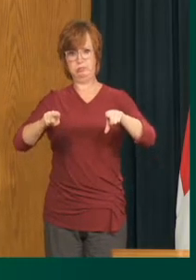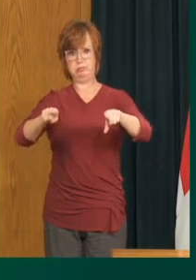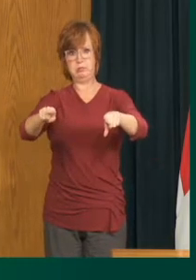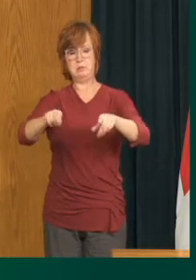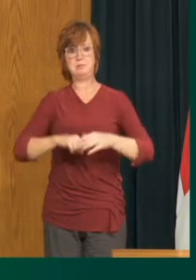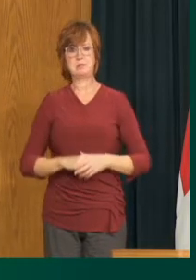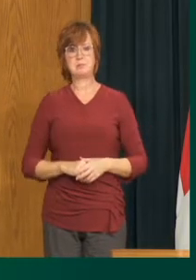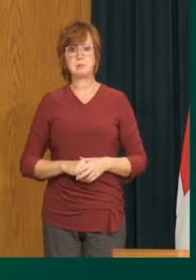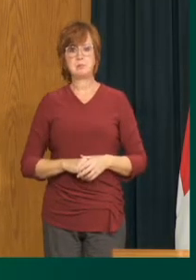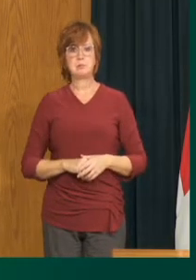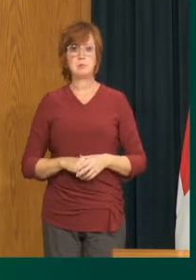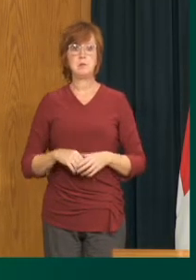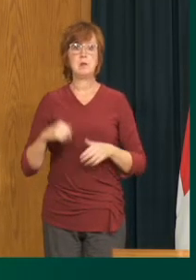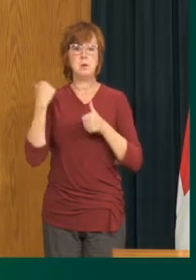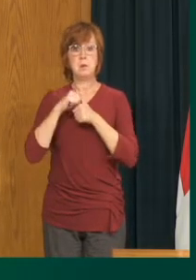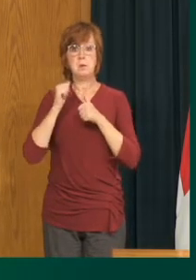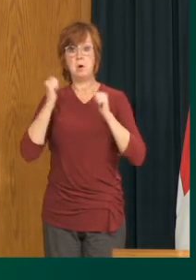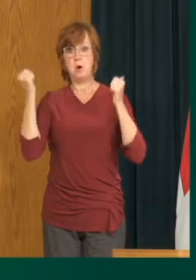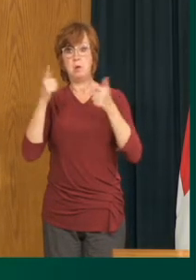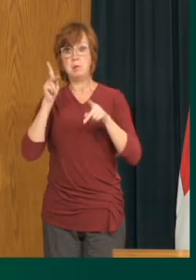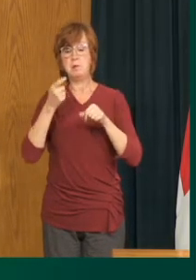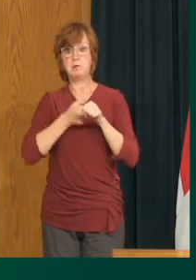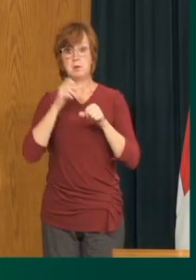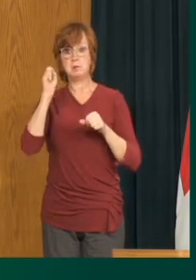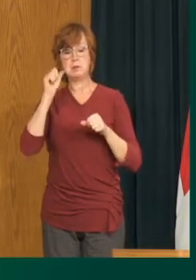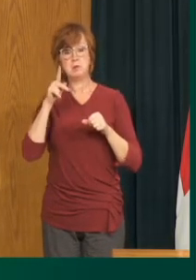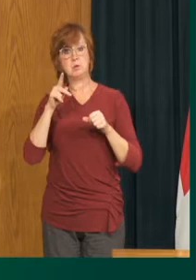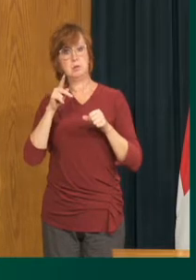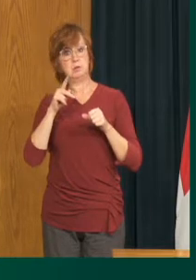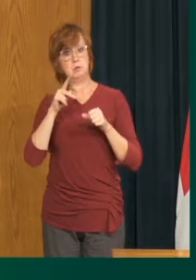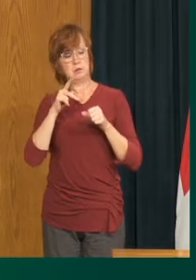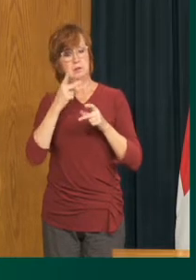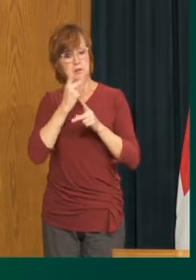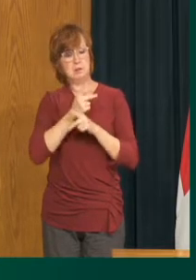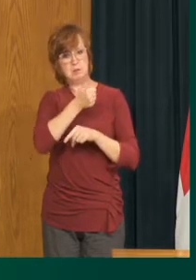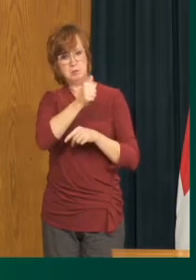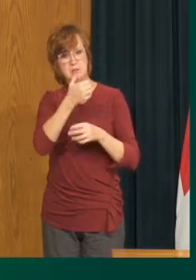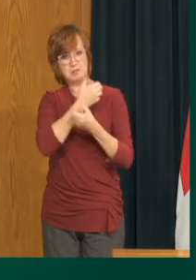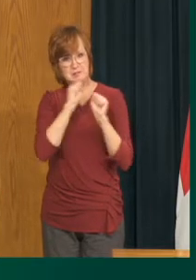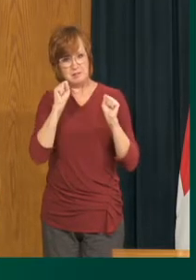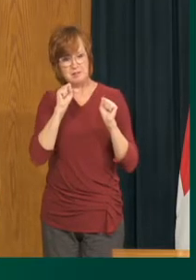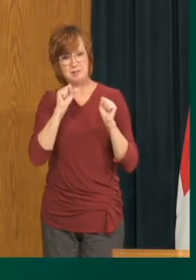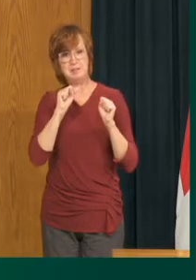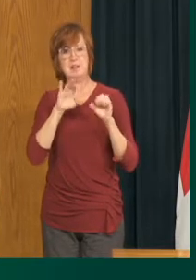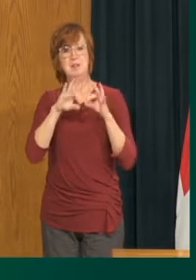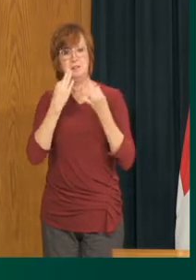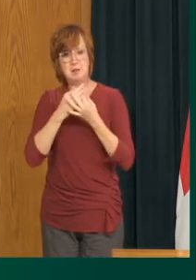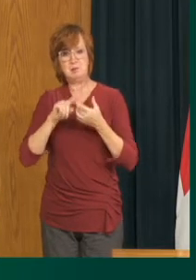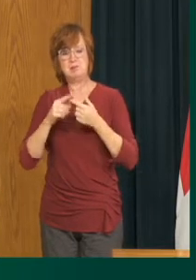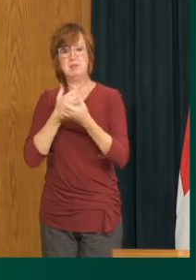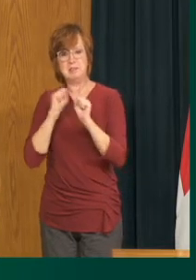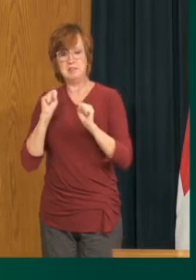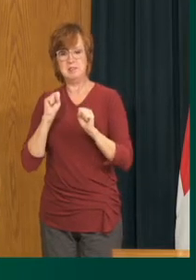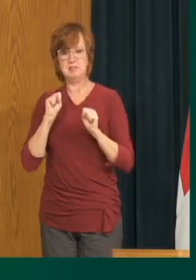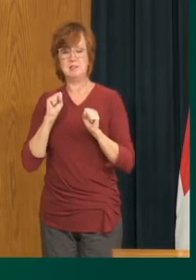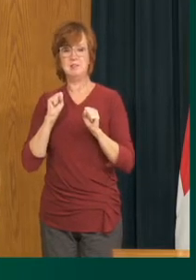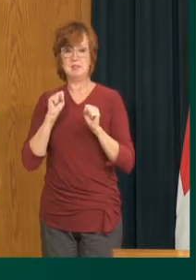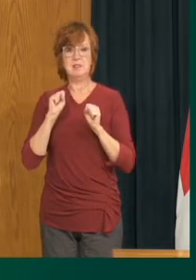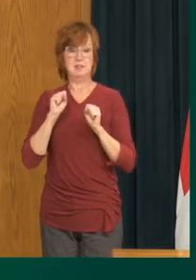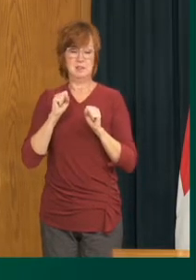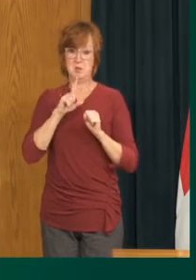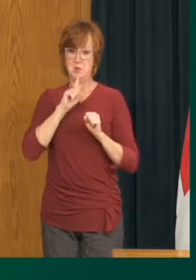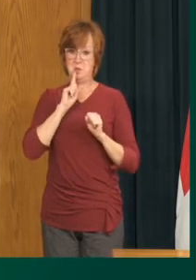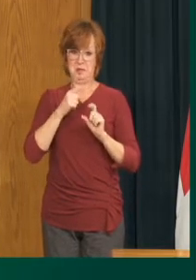keep yourself and others safe, and I ask you to continue doing it. It only takes one infected person letting their guard